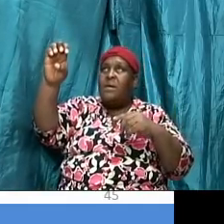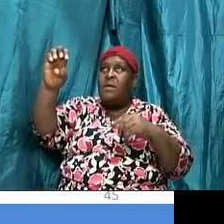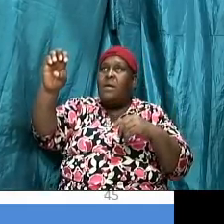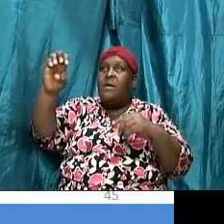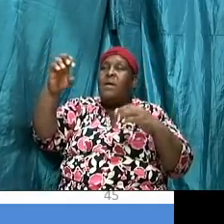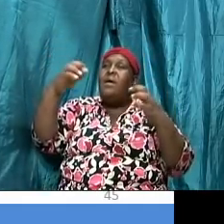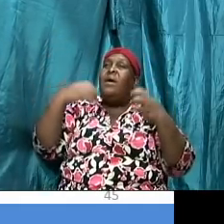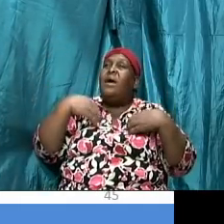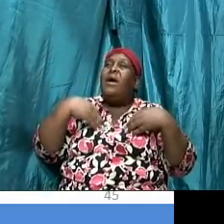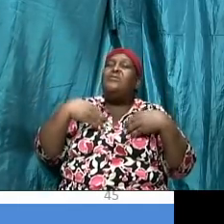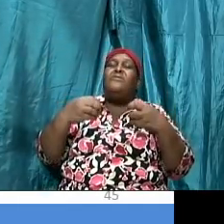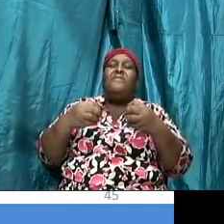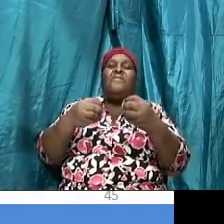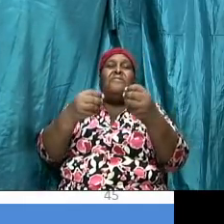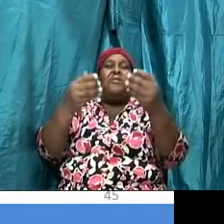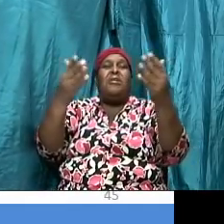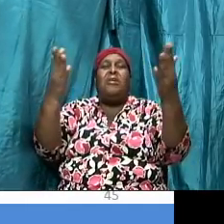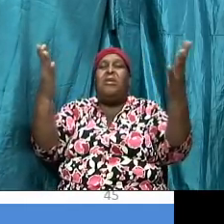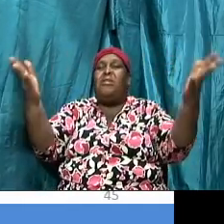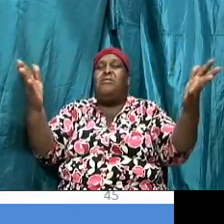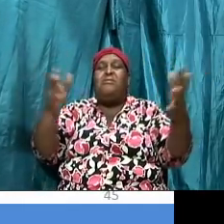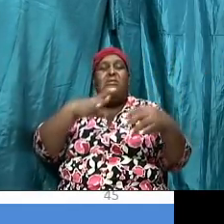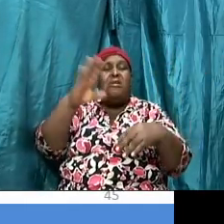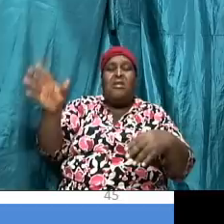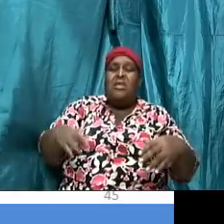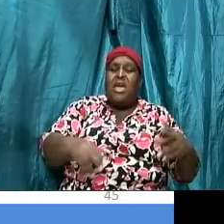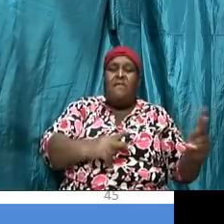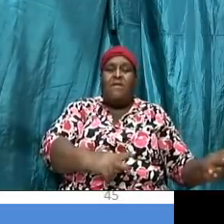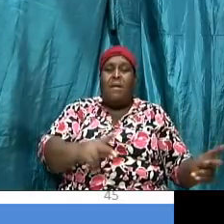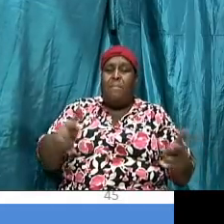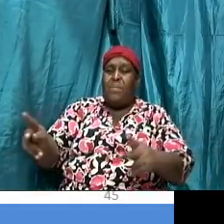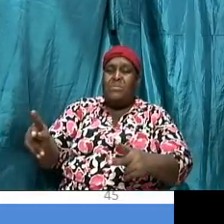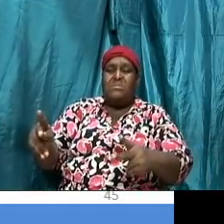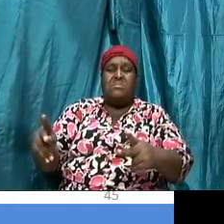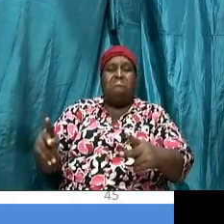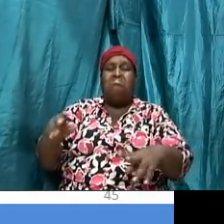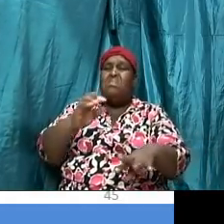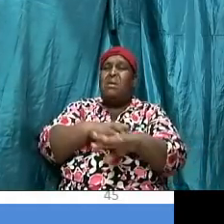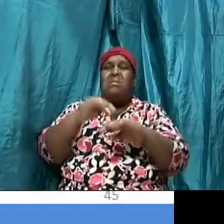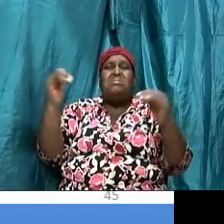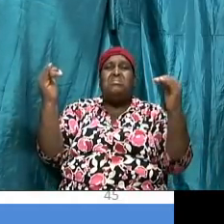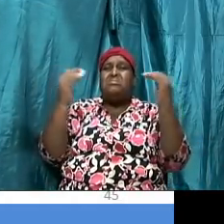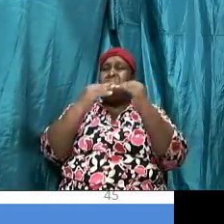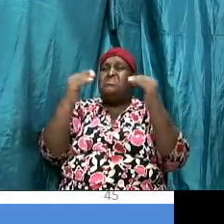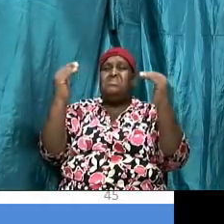away and can never be put at the same level with Jesus.